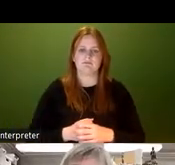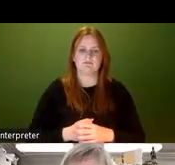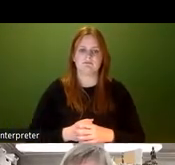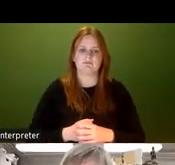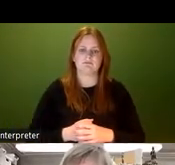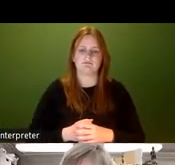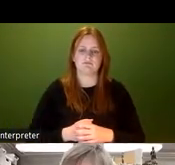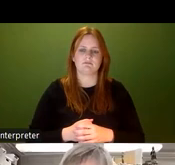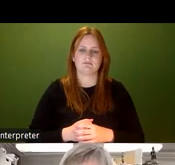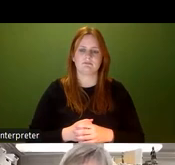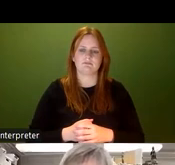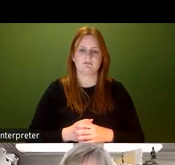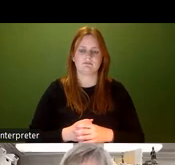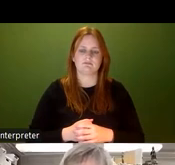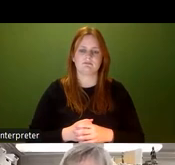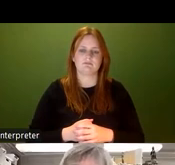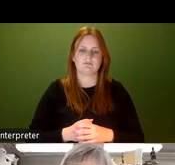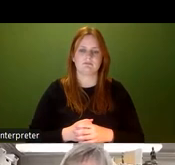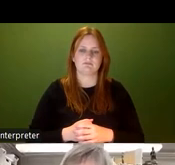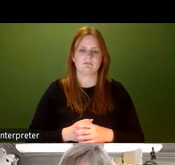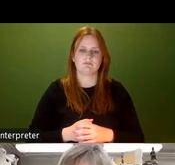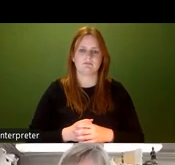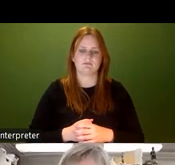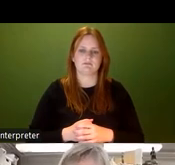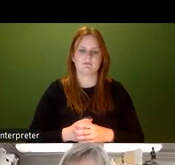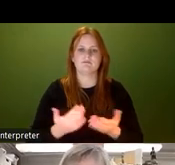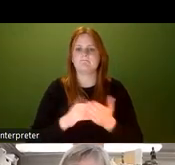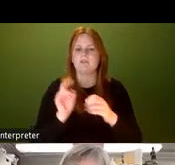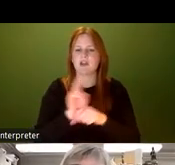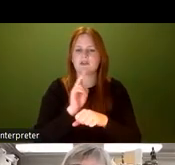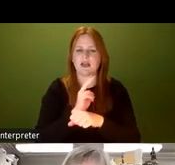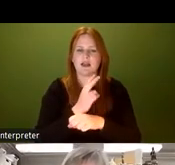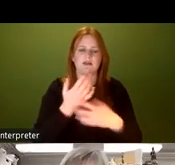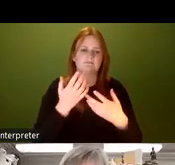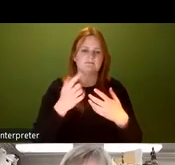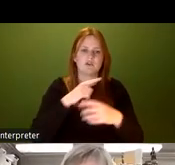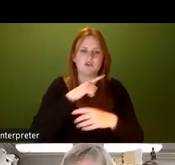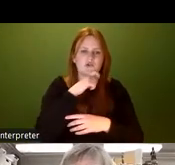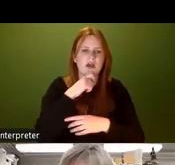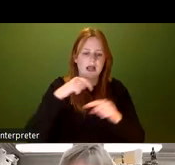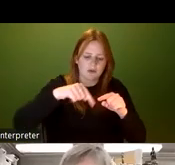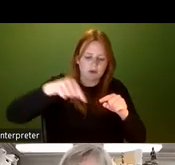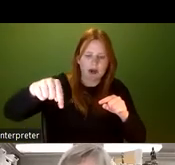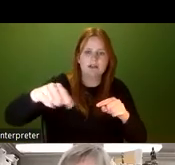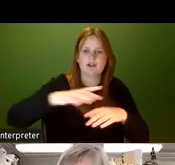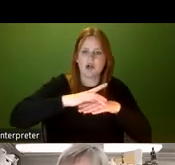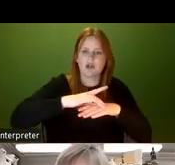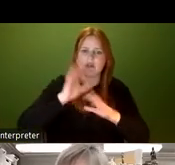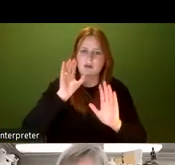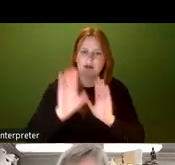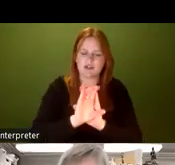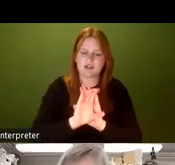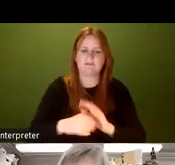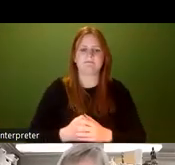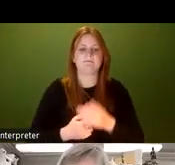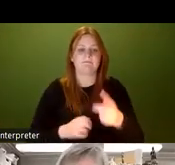really heavy duty cracked earth kind of image. And then I wanted to do a third one.